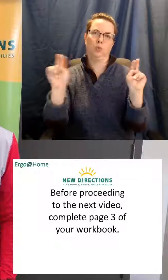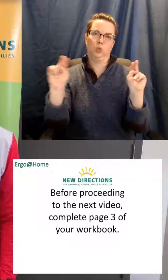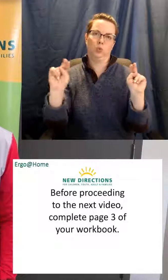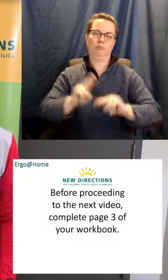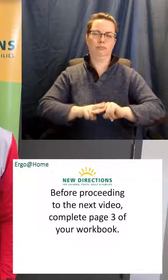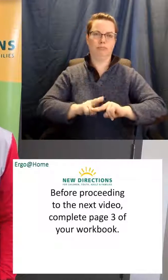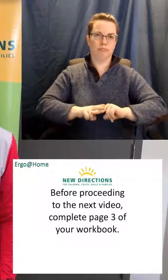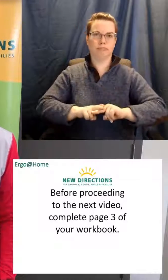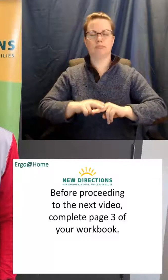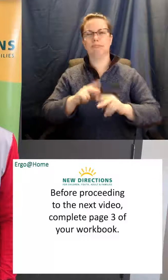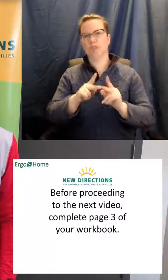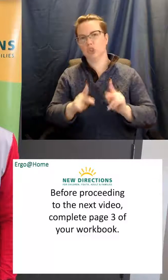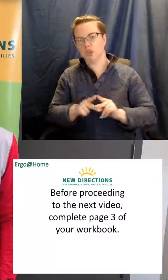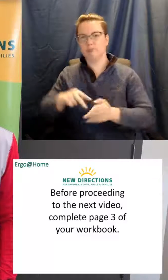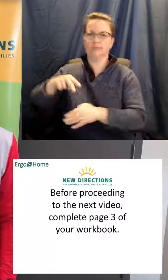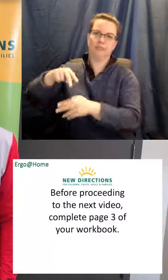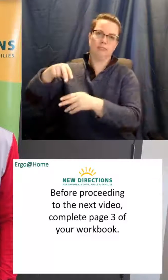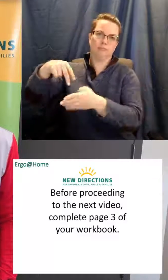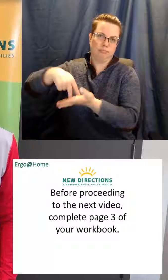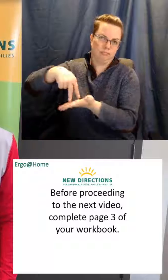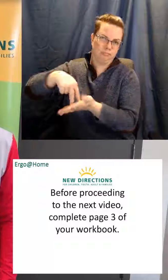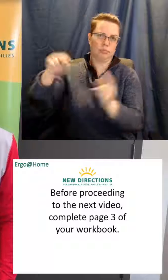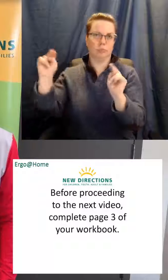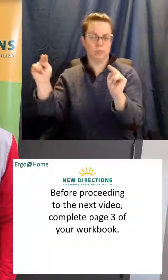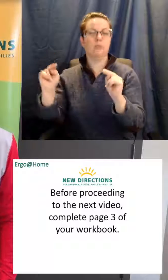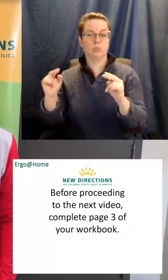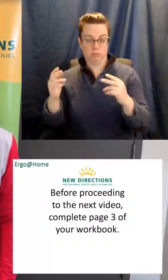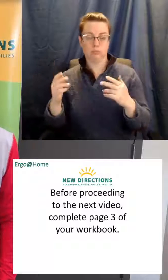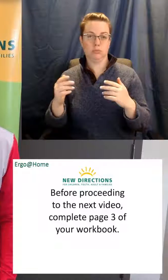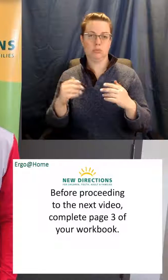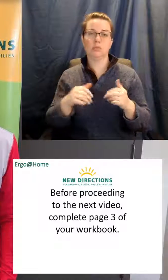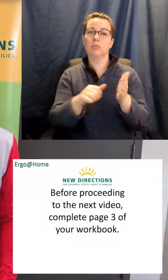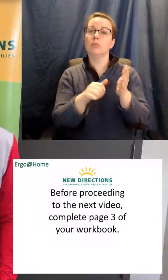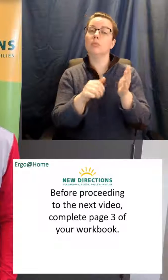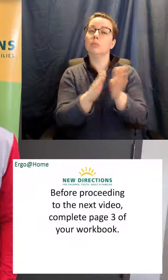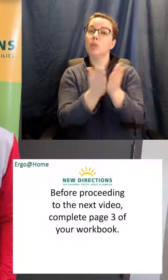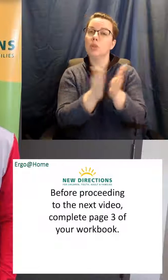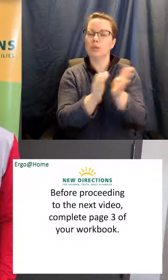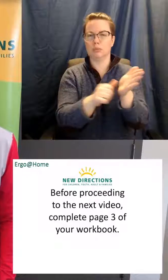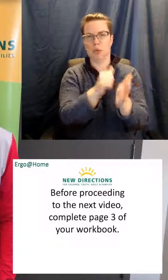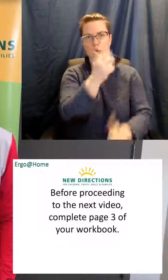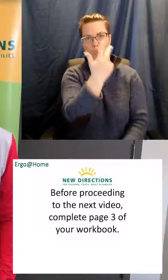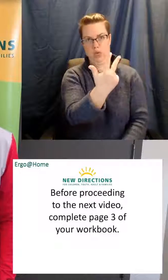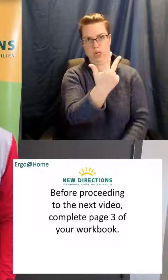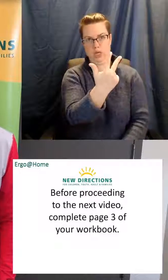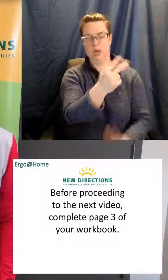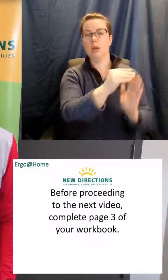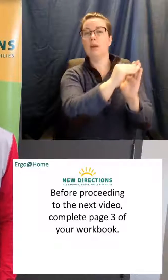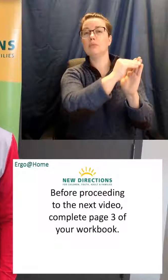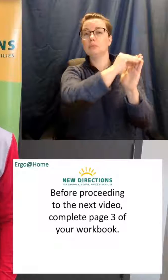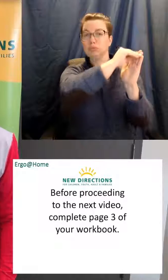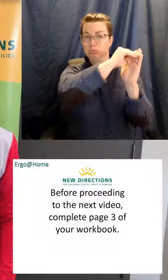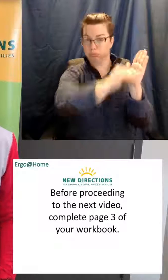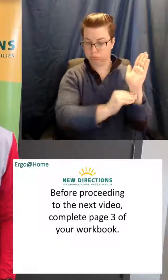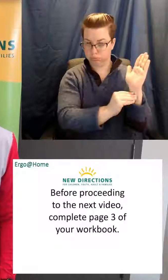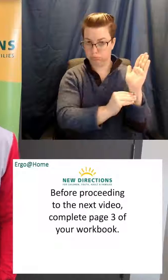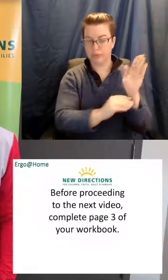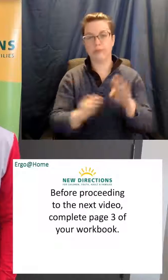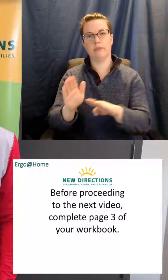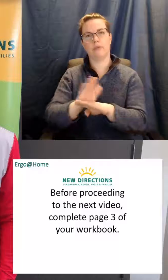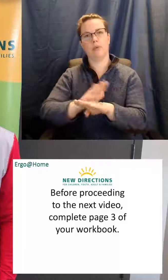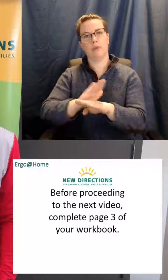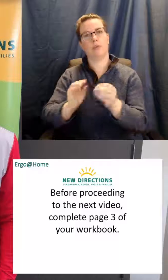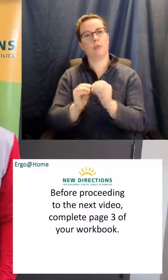page, page 3 of your workbook. And then when you start video number 3 coming up, we'll go through the answers to that and discuss more